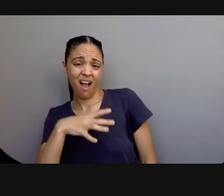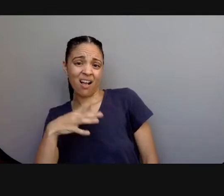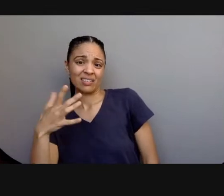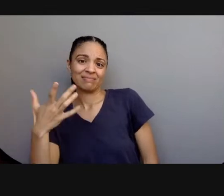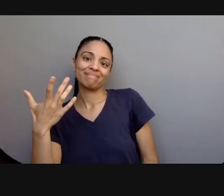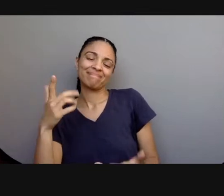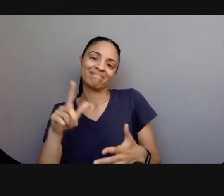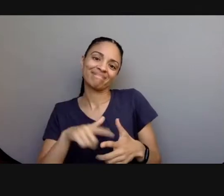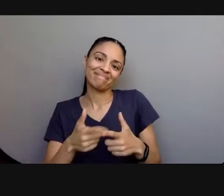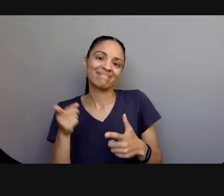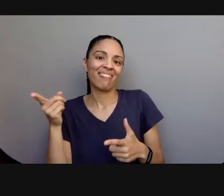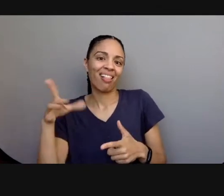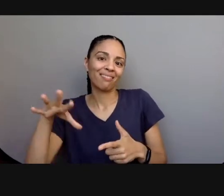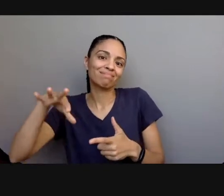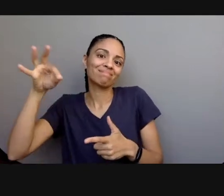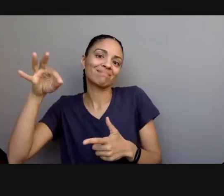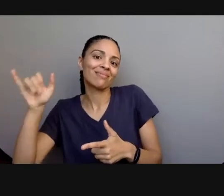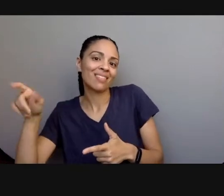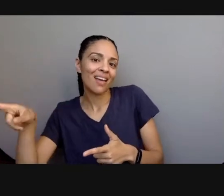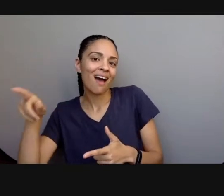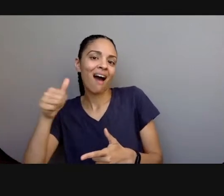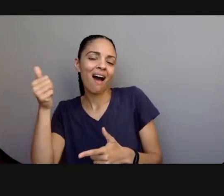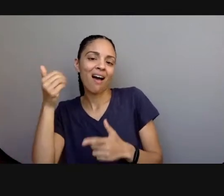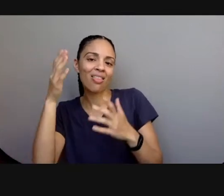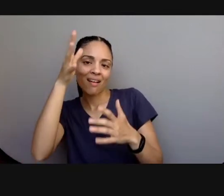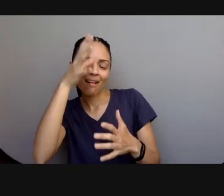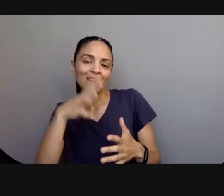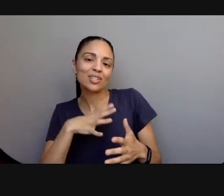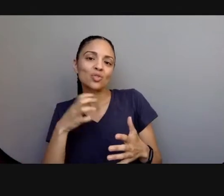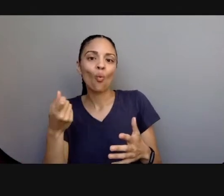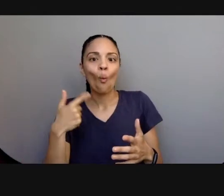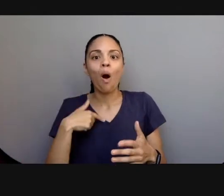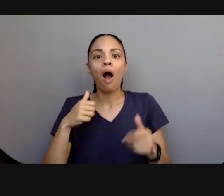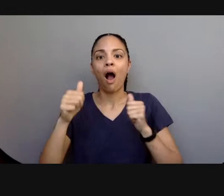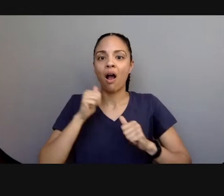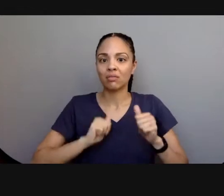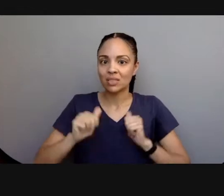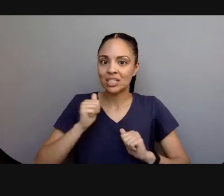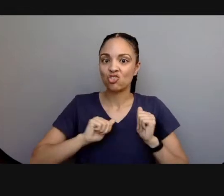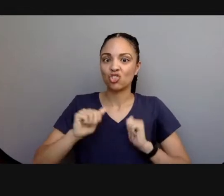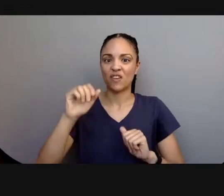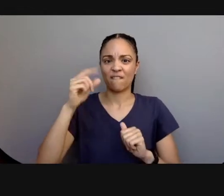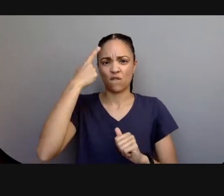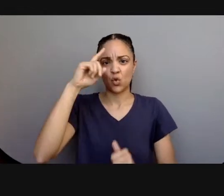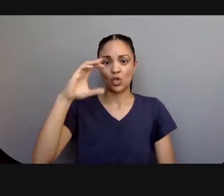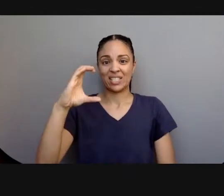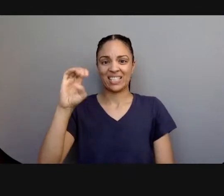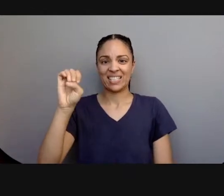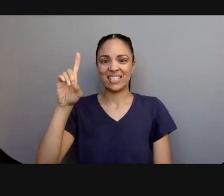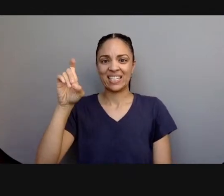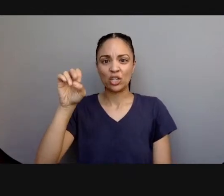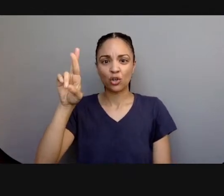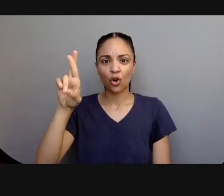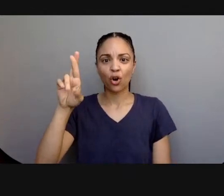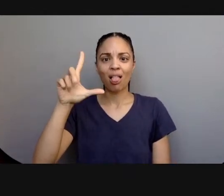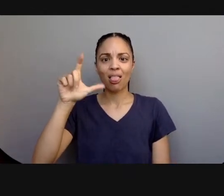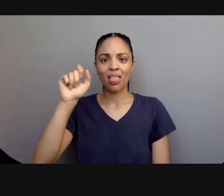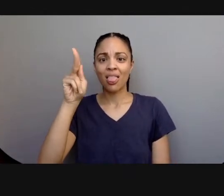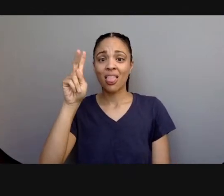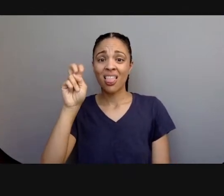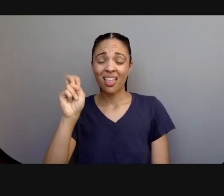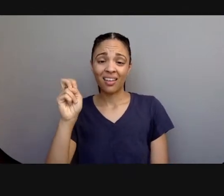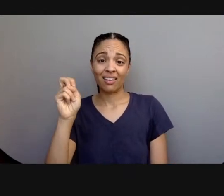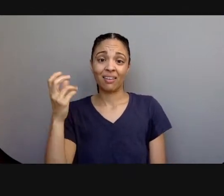after that, I auditioned for Complexions. I was auditioning for Cedar Lake. I was auditioning, for all the, major, especially more Black